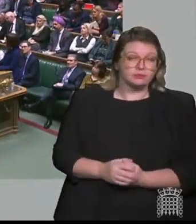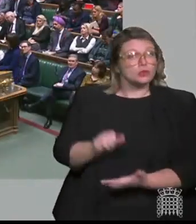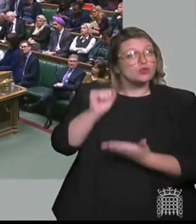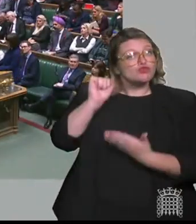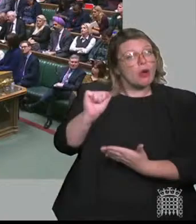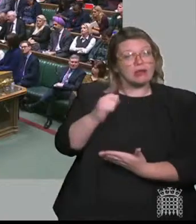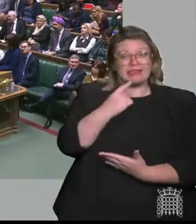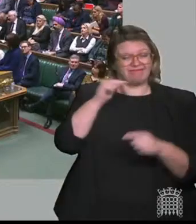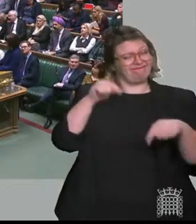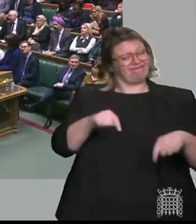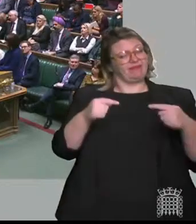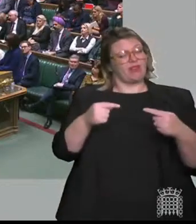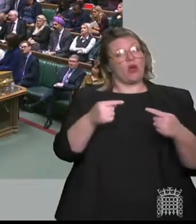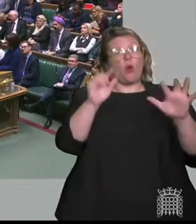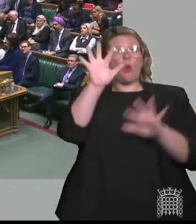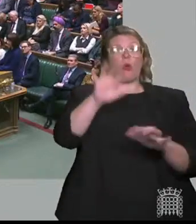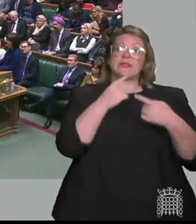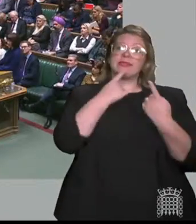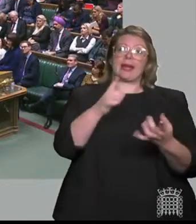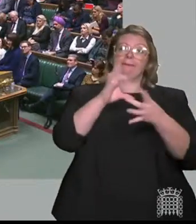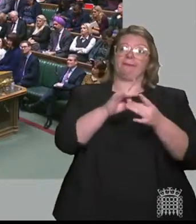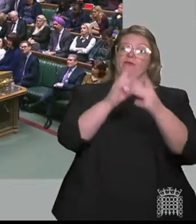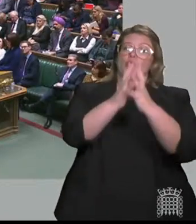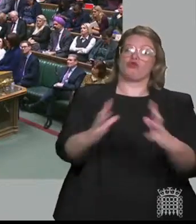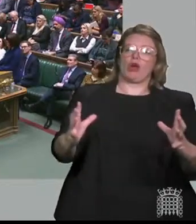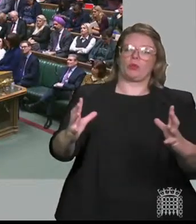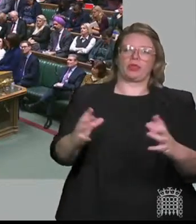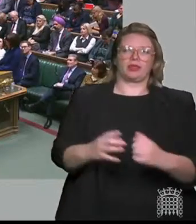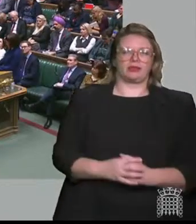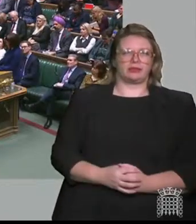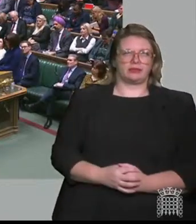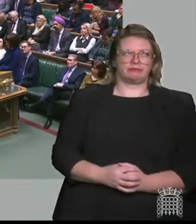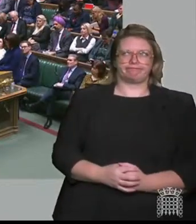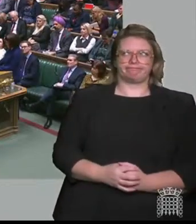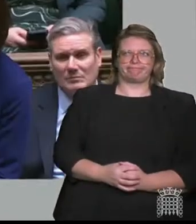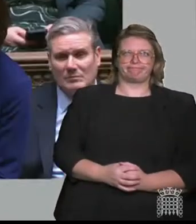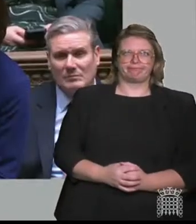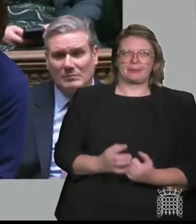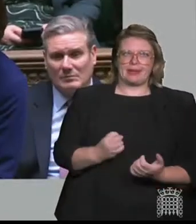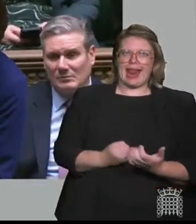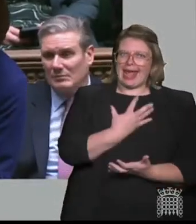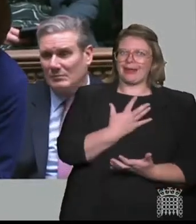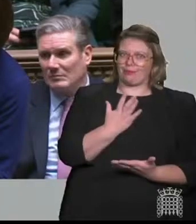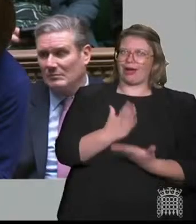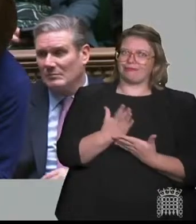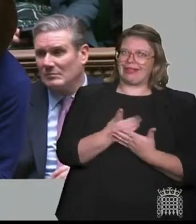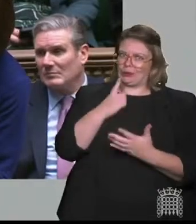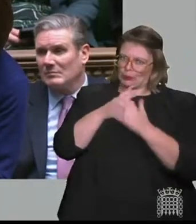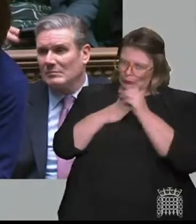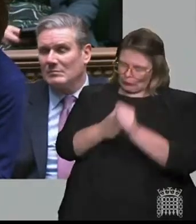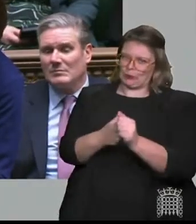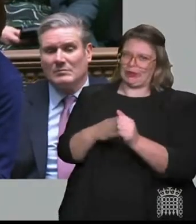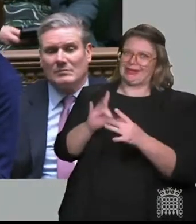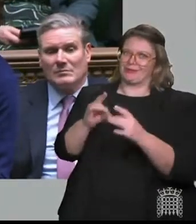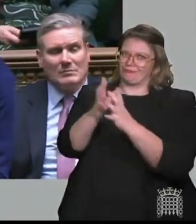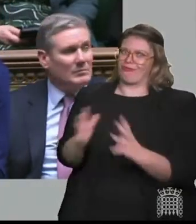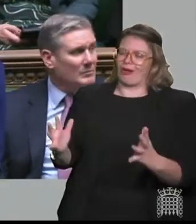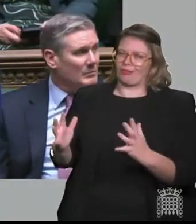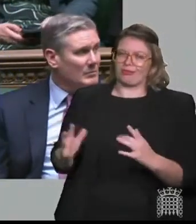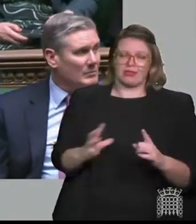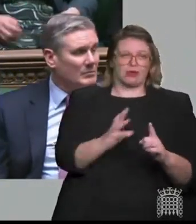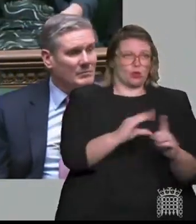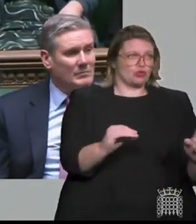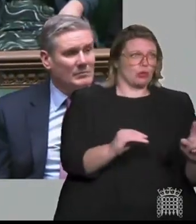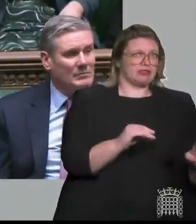an autumn statement for growth, but it is Labour who has led the agenda on growth. And today we see the Conservatives